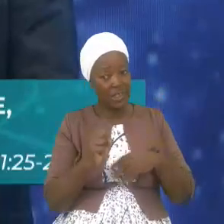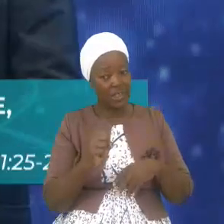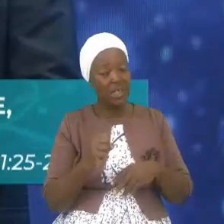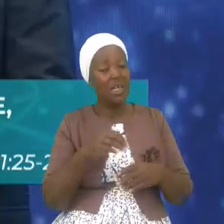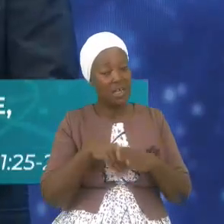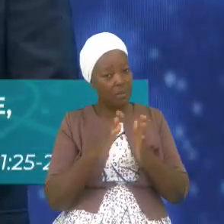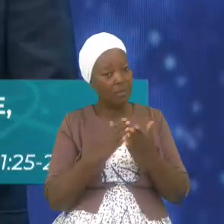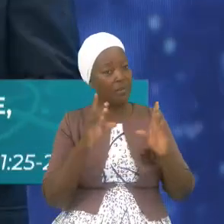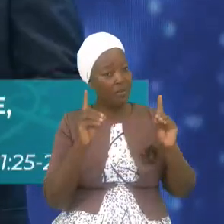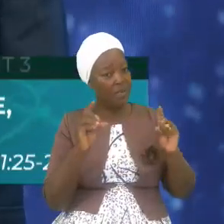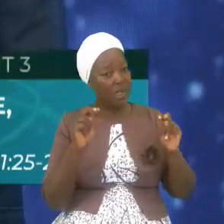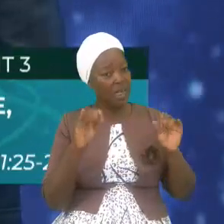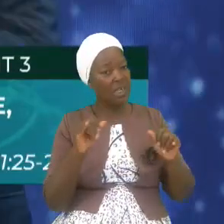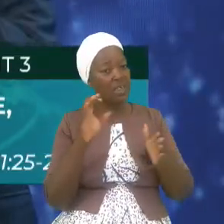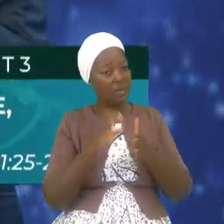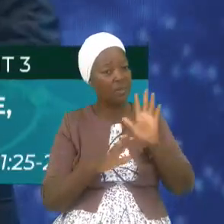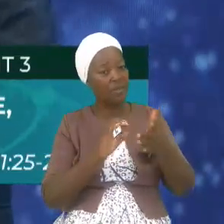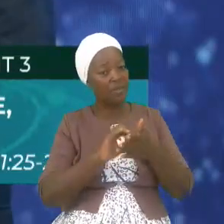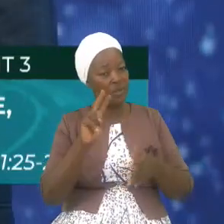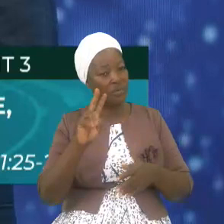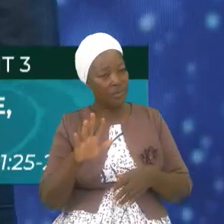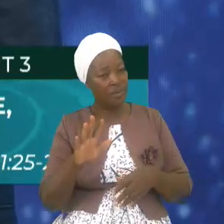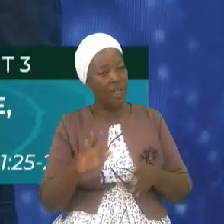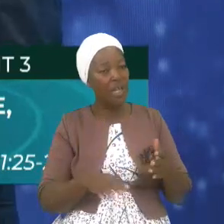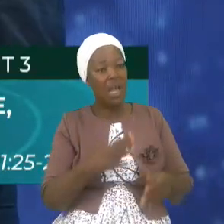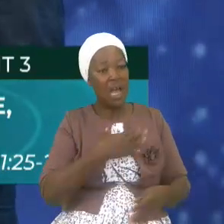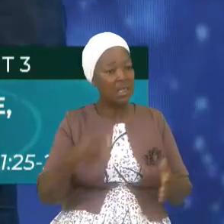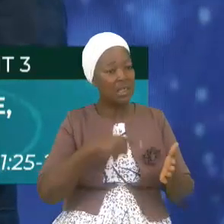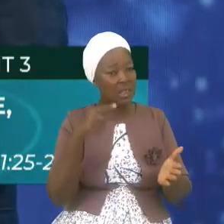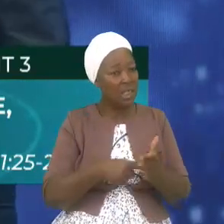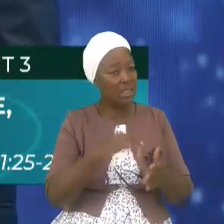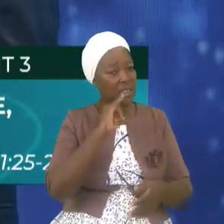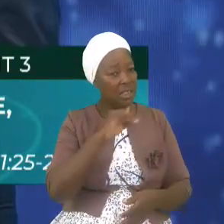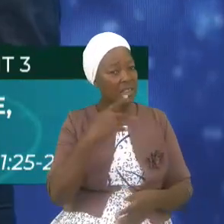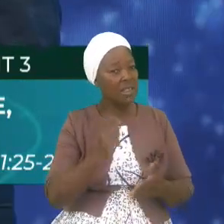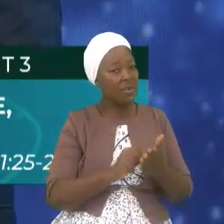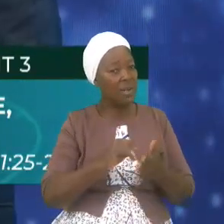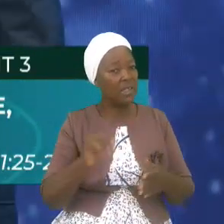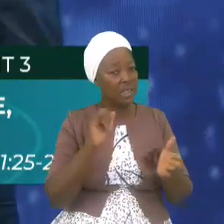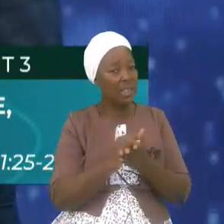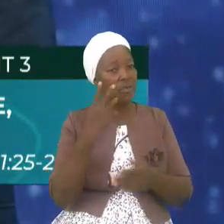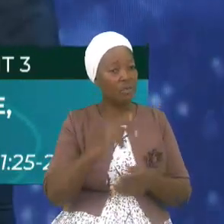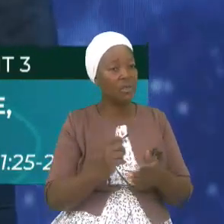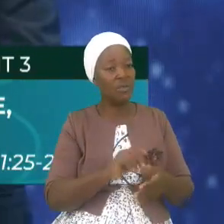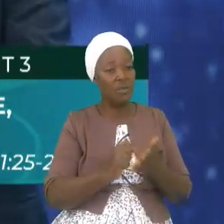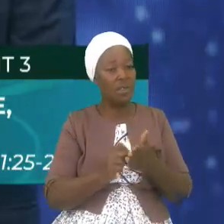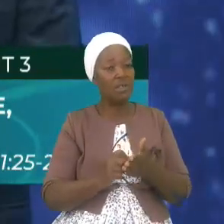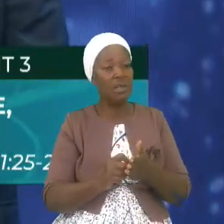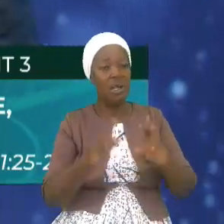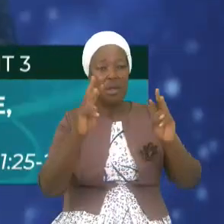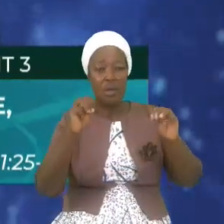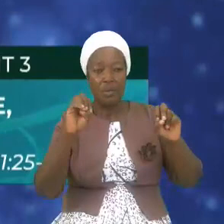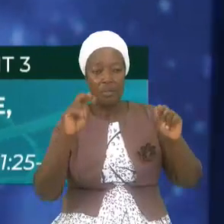the writing that was written, many, take you fasten. Look at